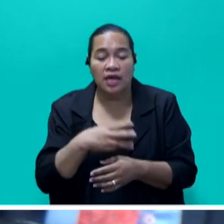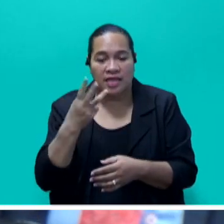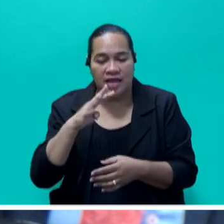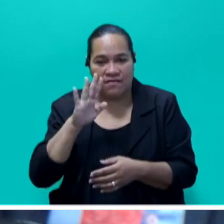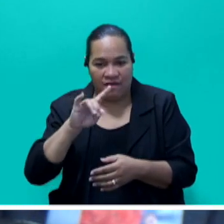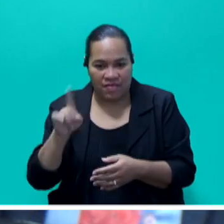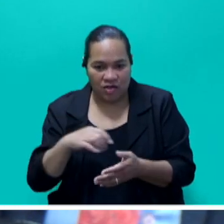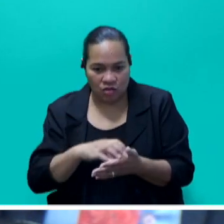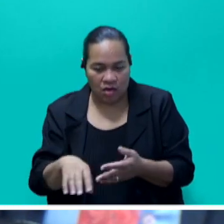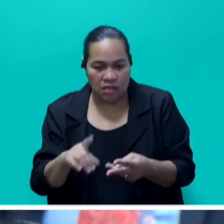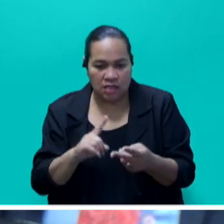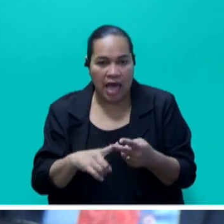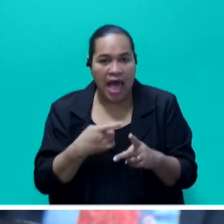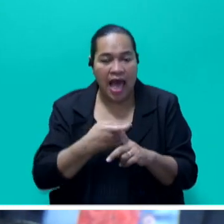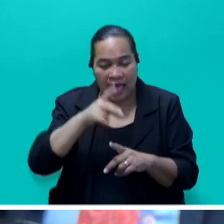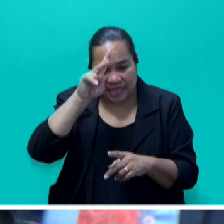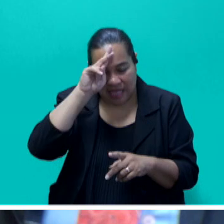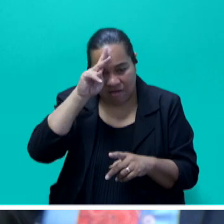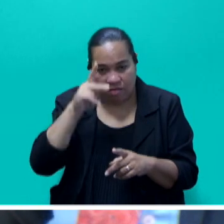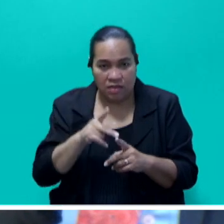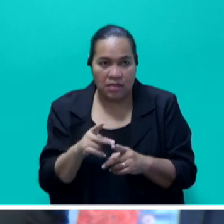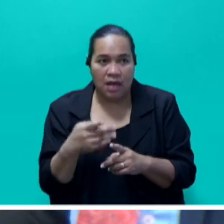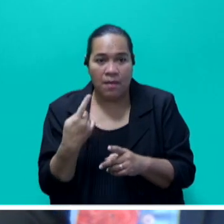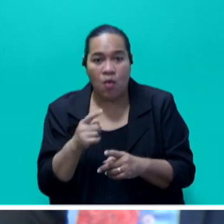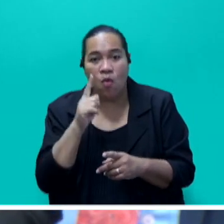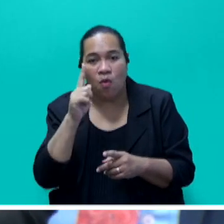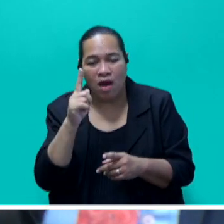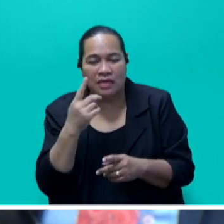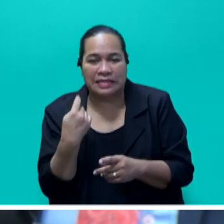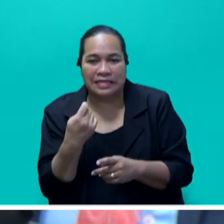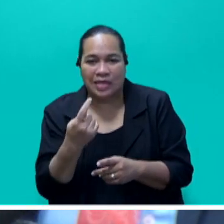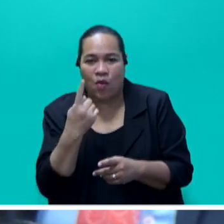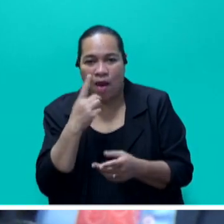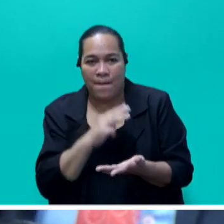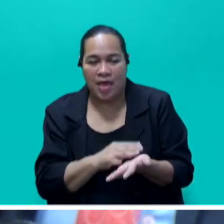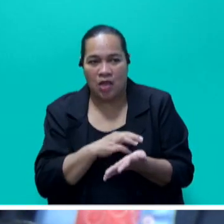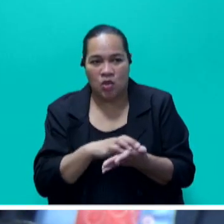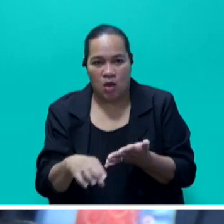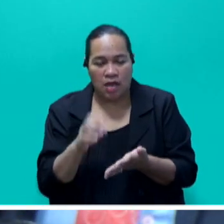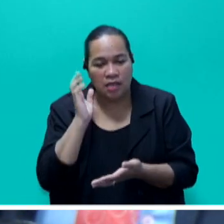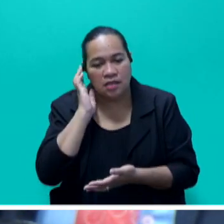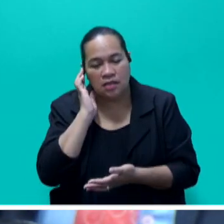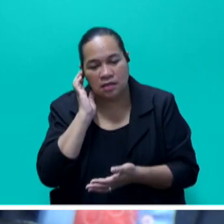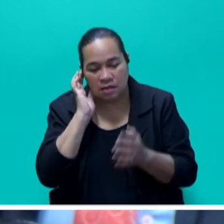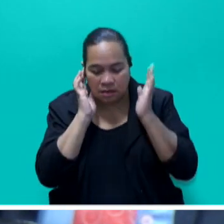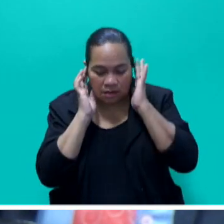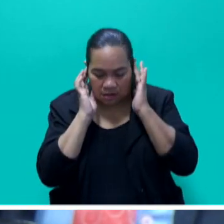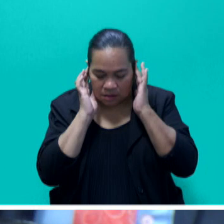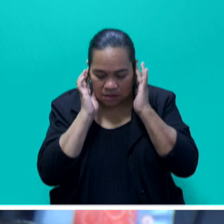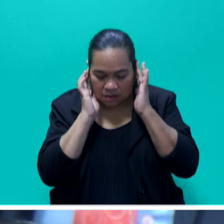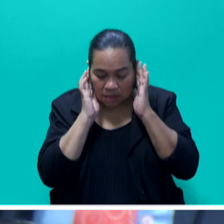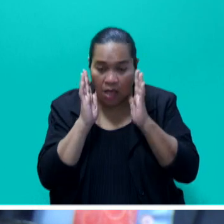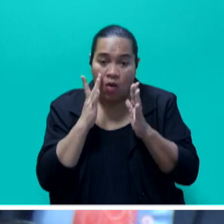$235,000. And for Kadavu Provincial High School, it was close to $1 million. Mr. Speaker, sir,